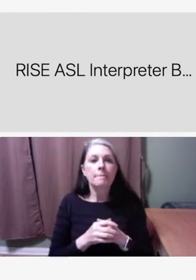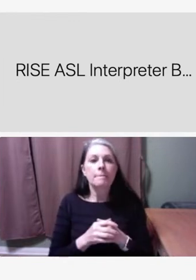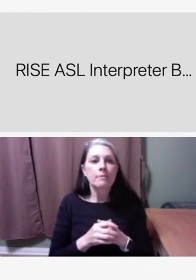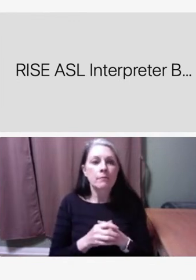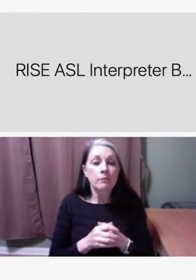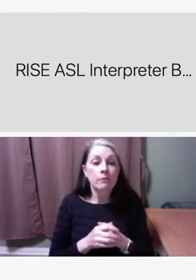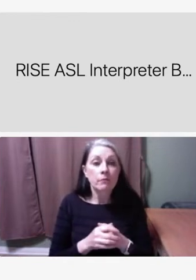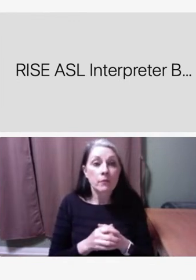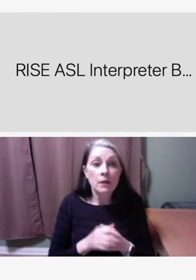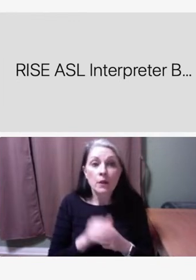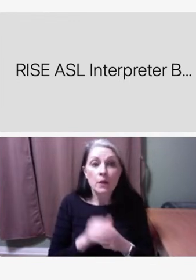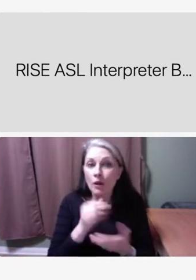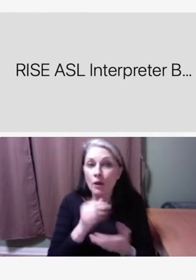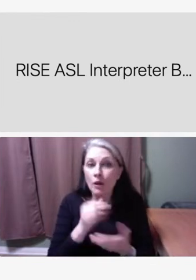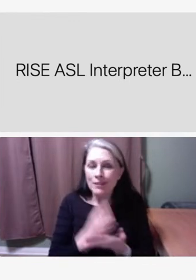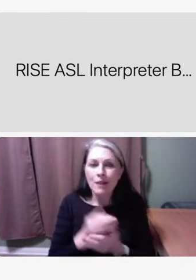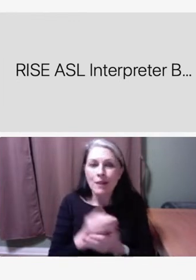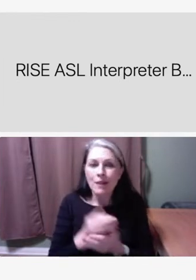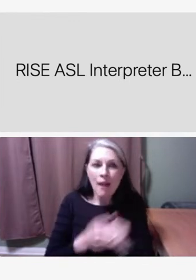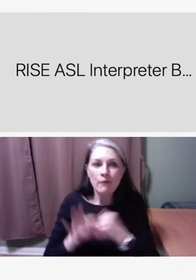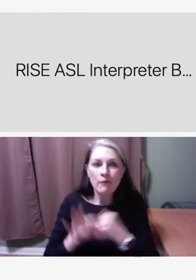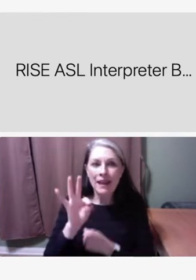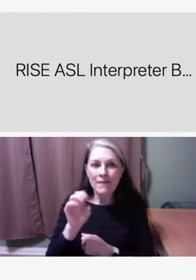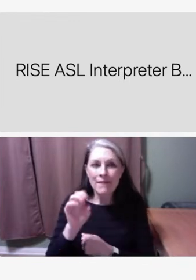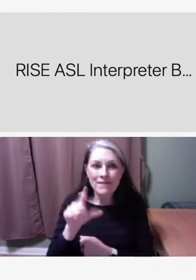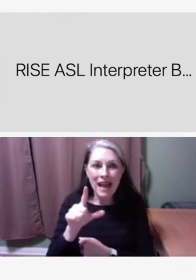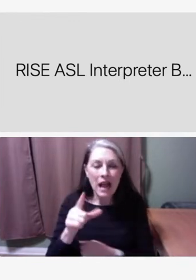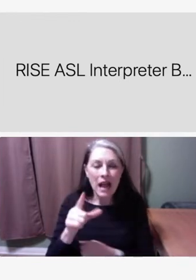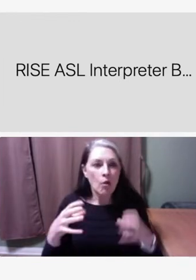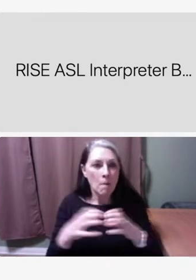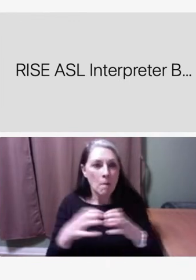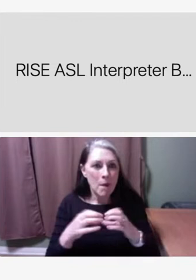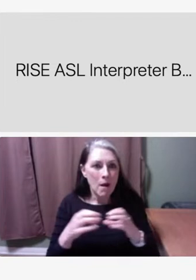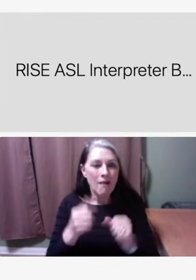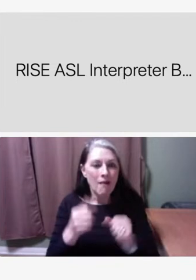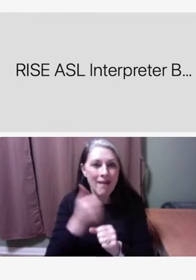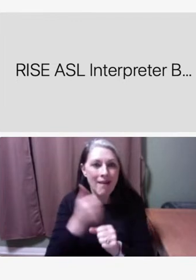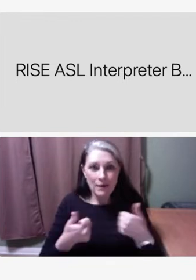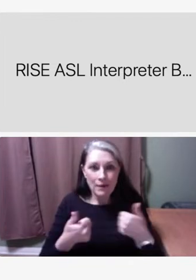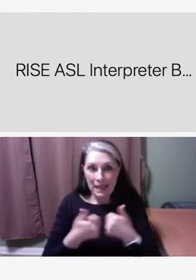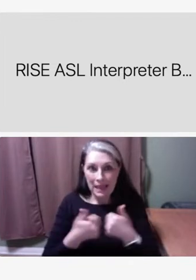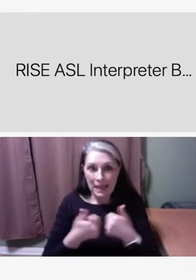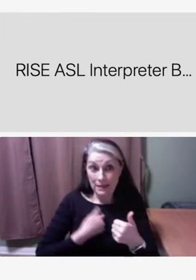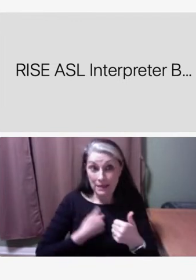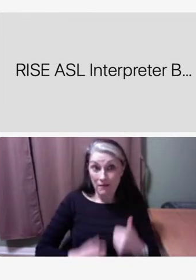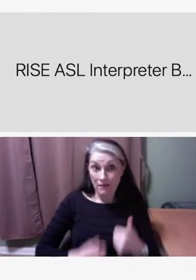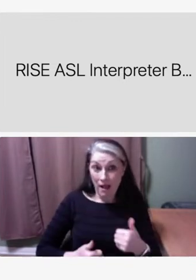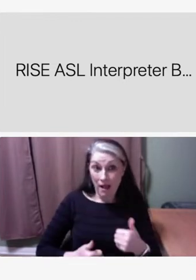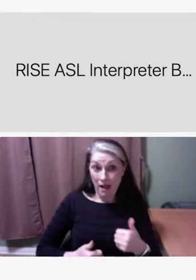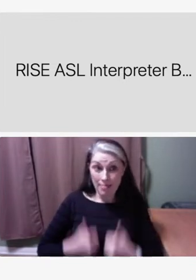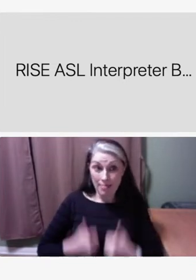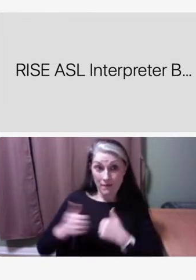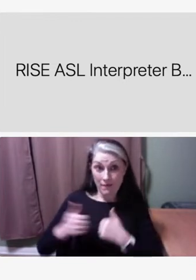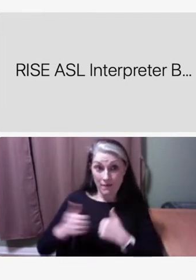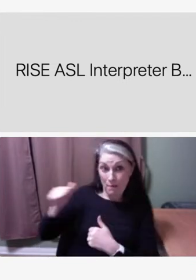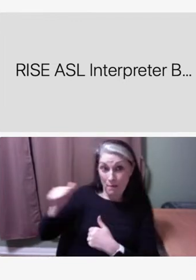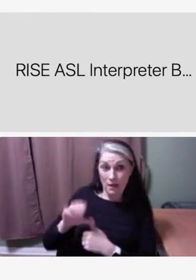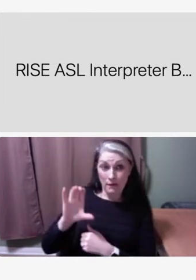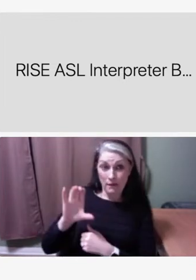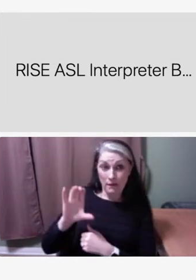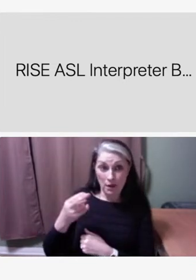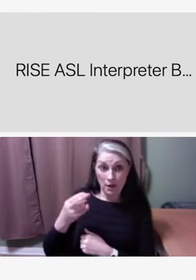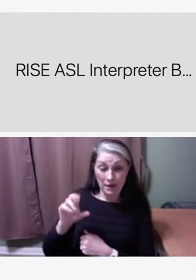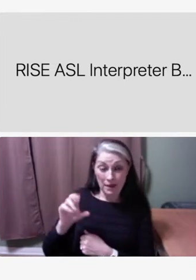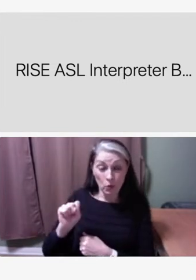foul ball. I think anybody that's been to any kind of ball game has seen that. I live on the backside of Colton High. My nephew played baseball for 4 years at